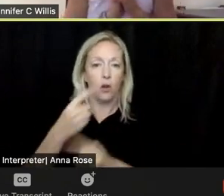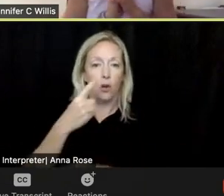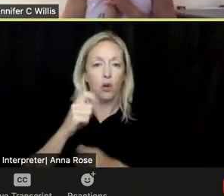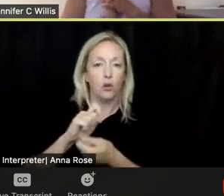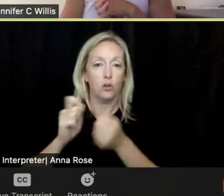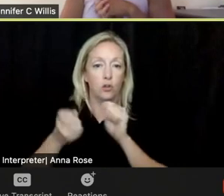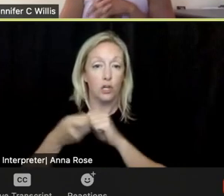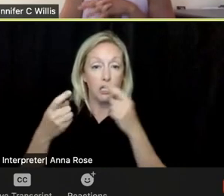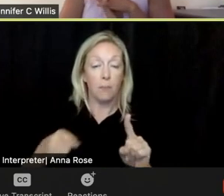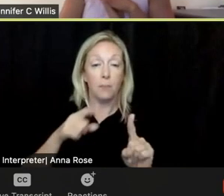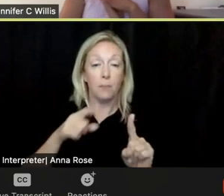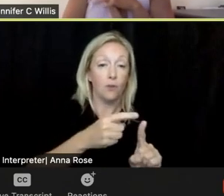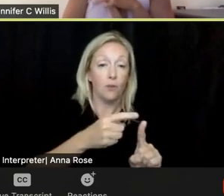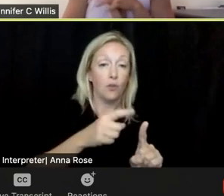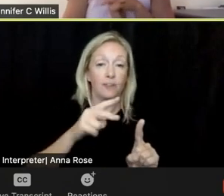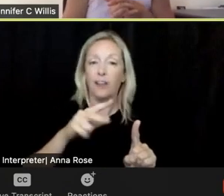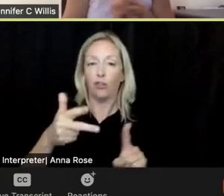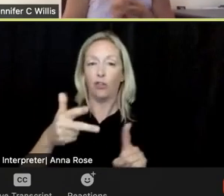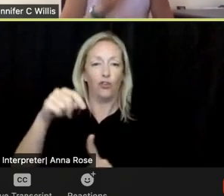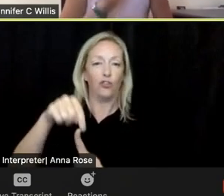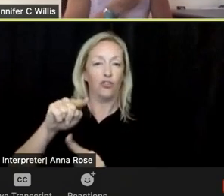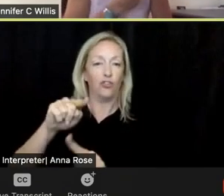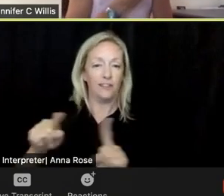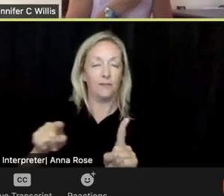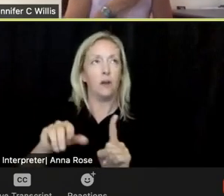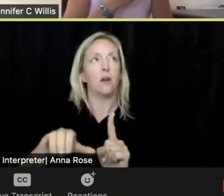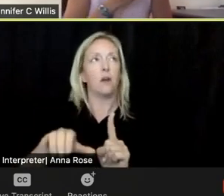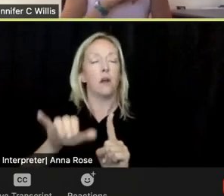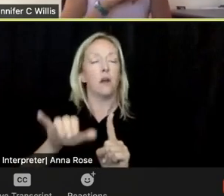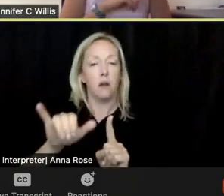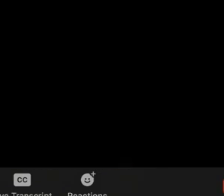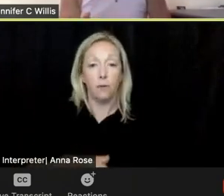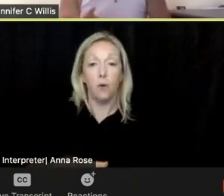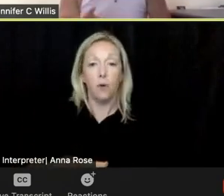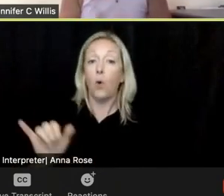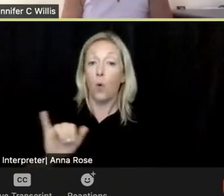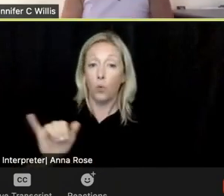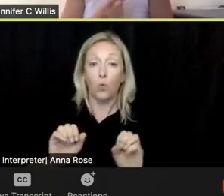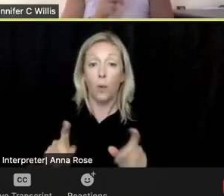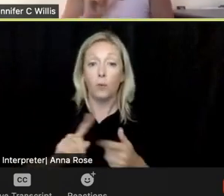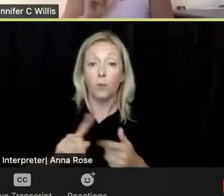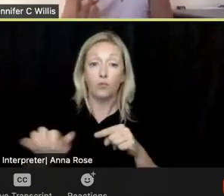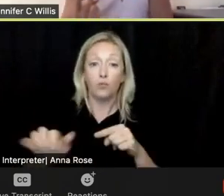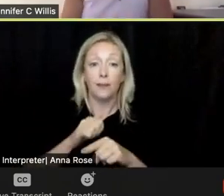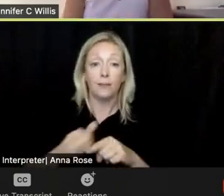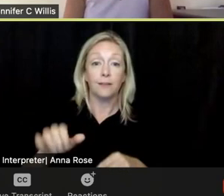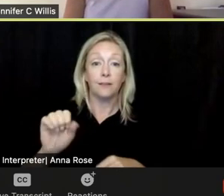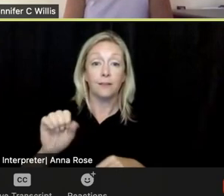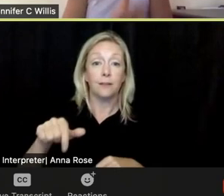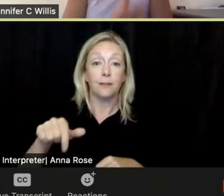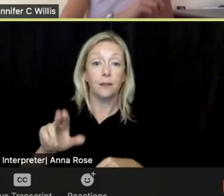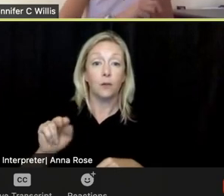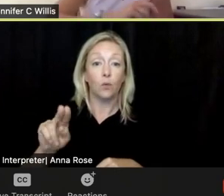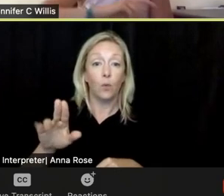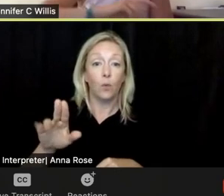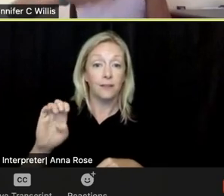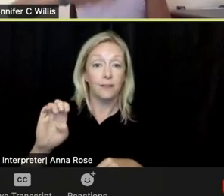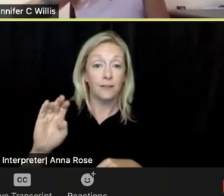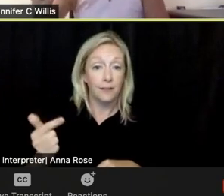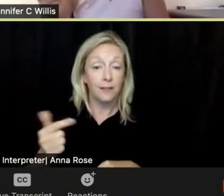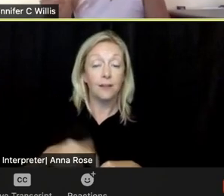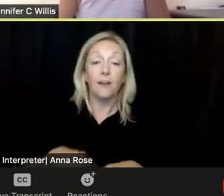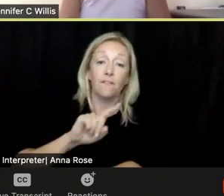happen. Opportunities to work on sequencing. So we're talking first and next. First and second, we're going to do this